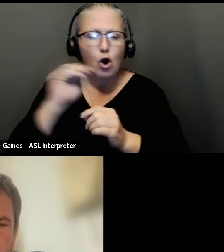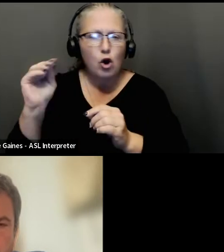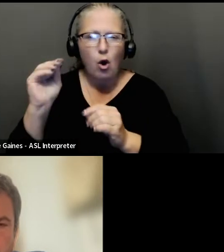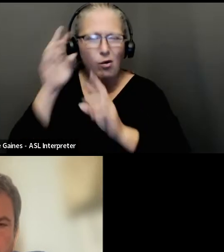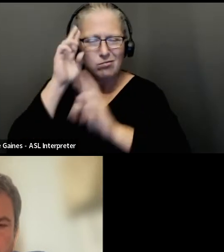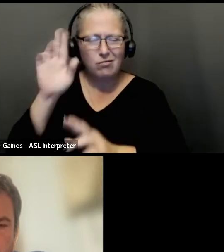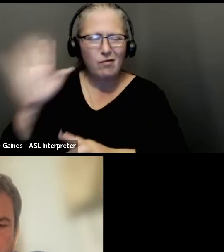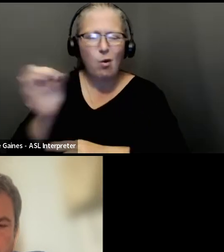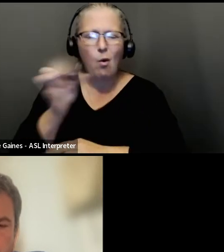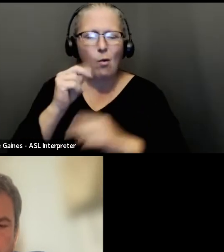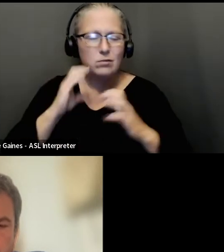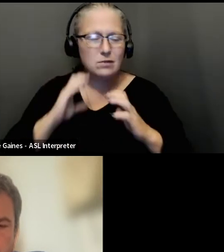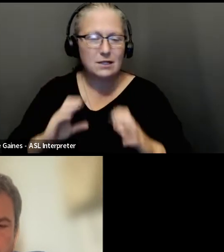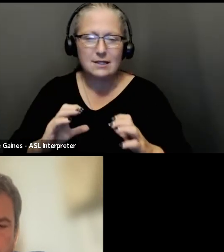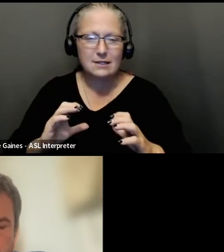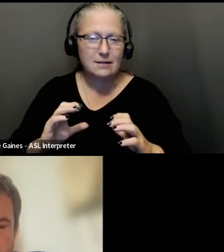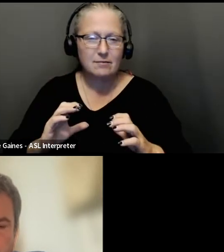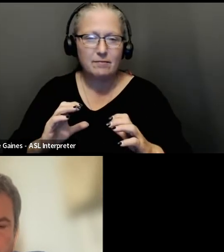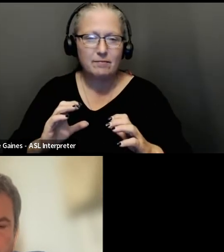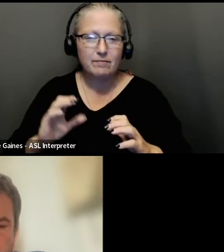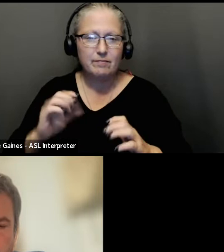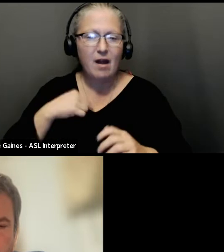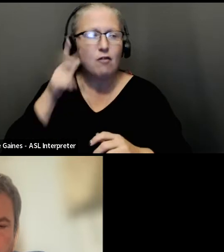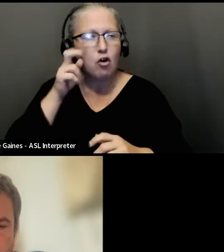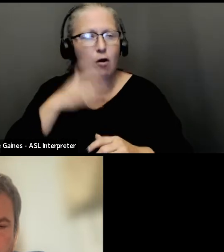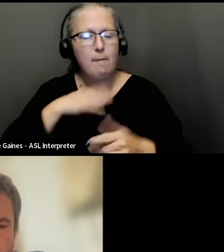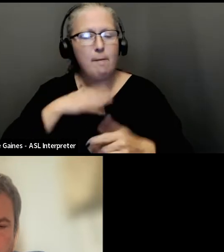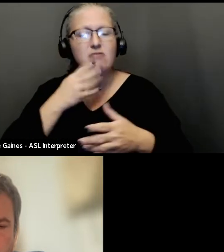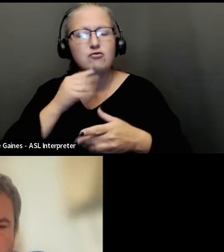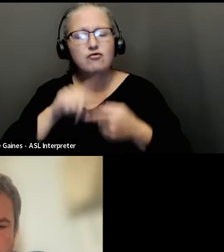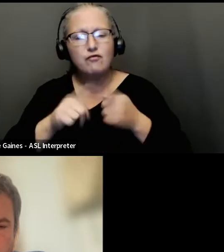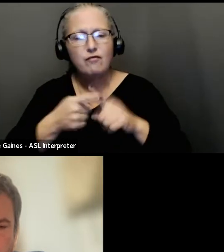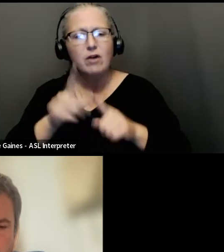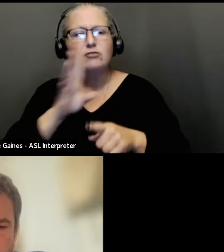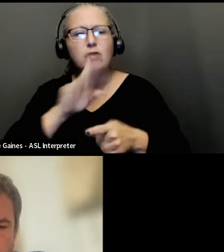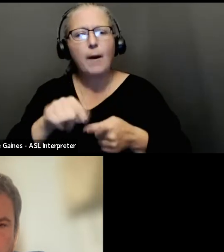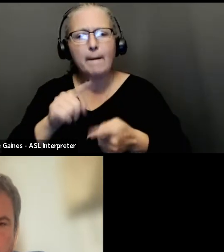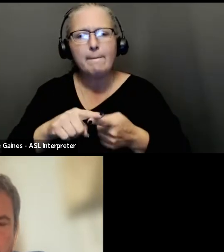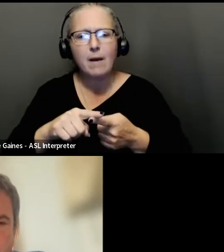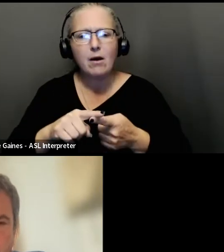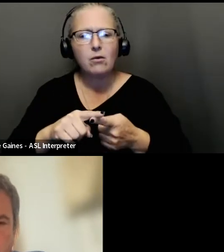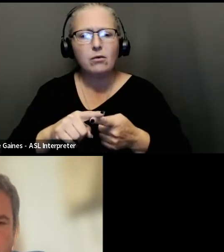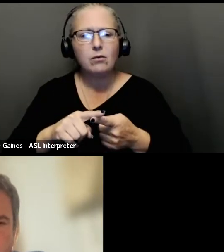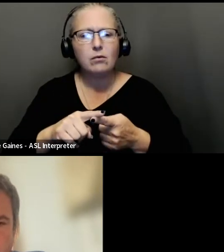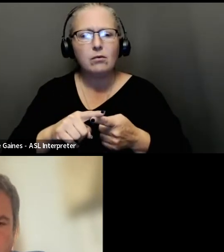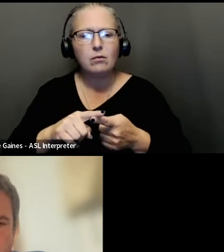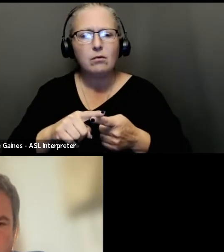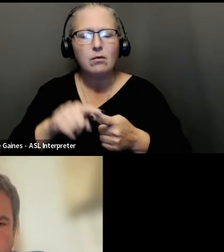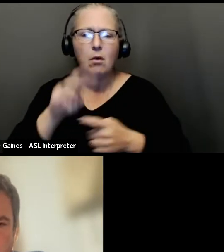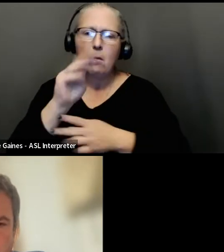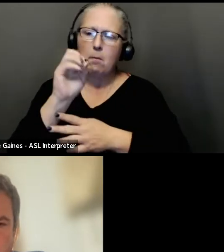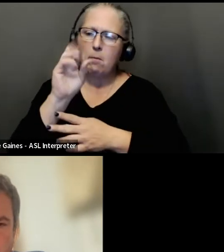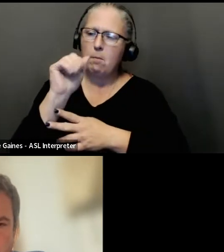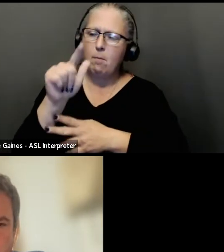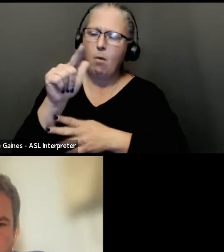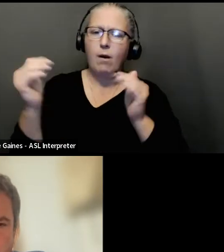citizens. I've heard my Jewish friends talk about moral